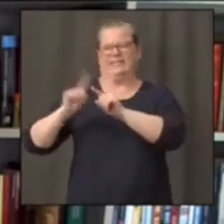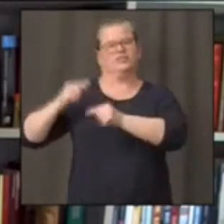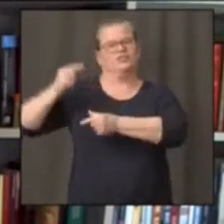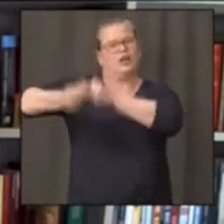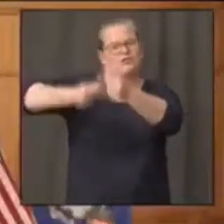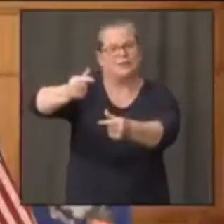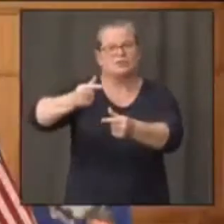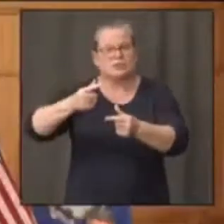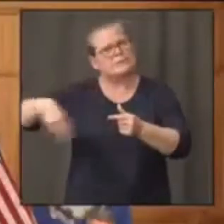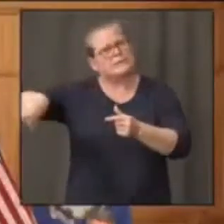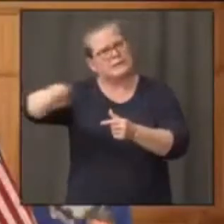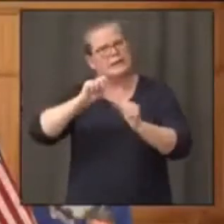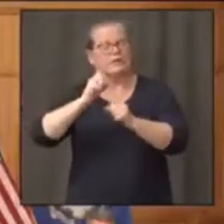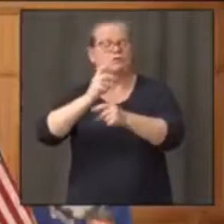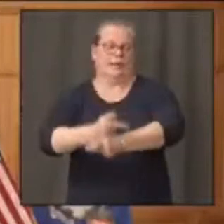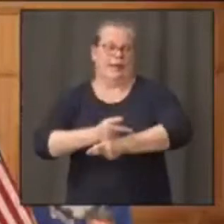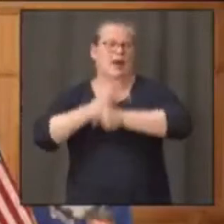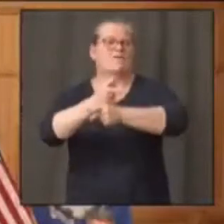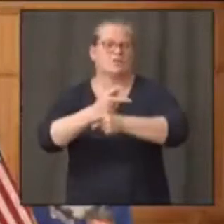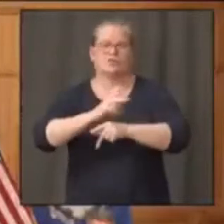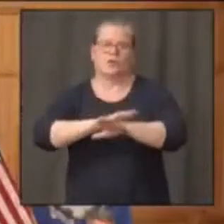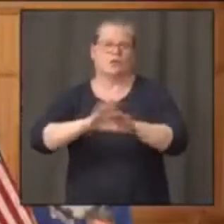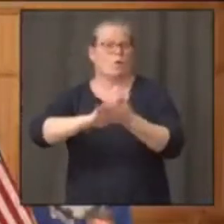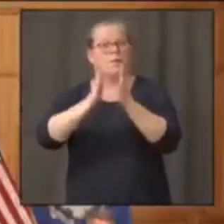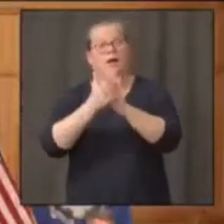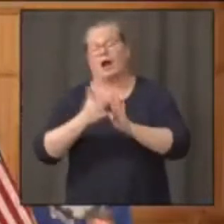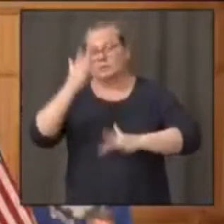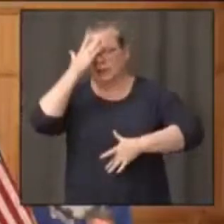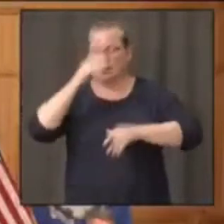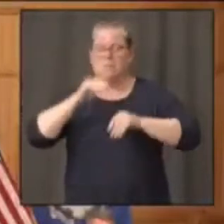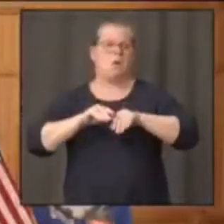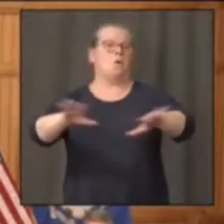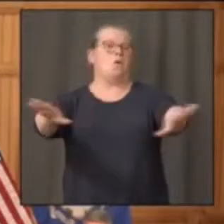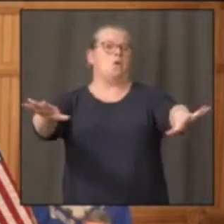All right, thank you, Dr. Coe. Over to you, Max.